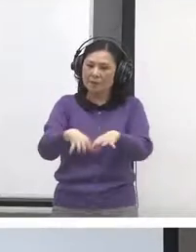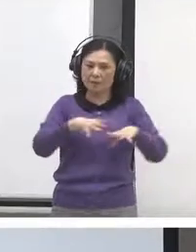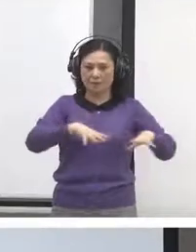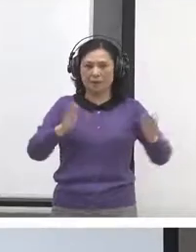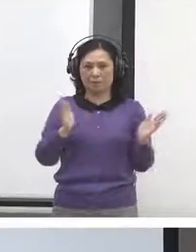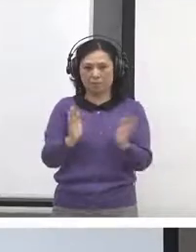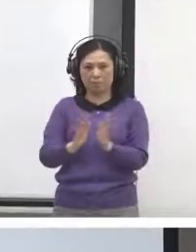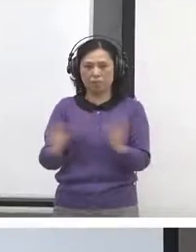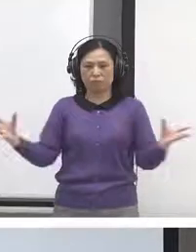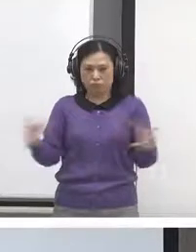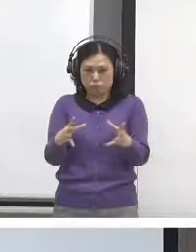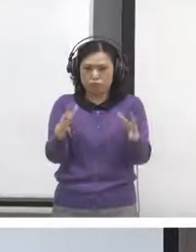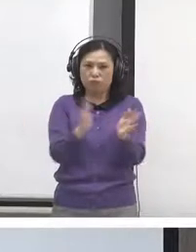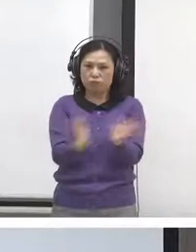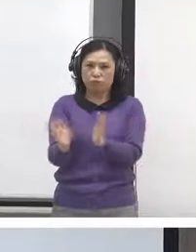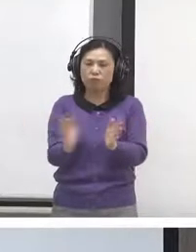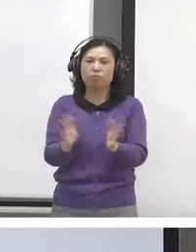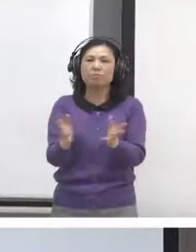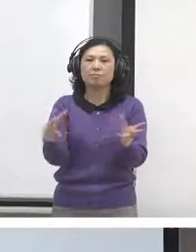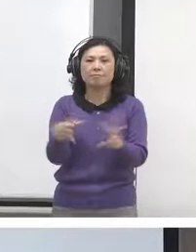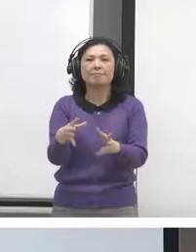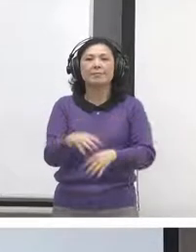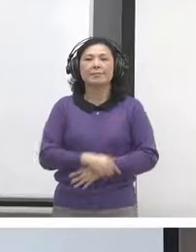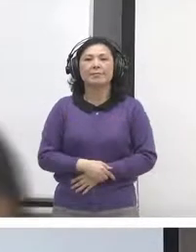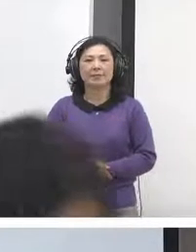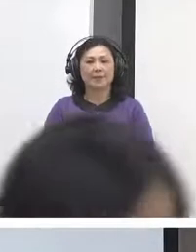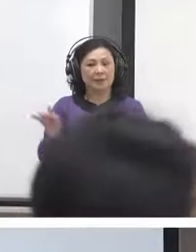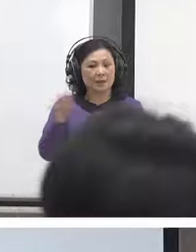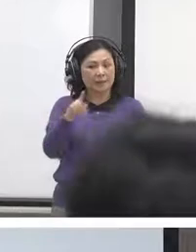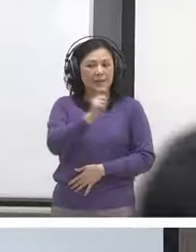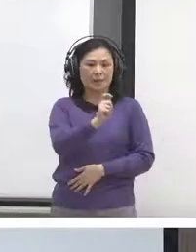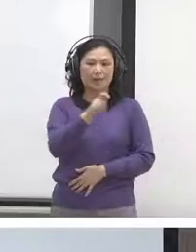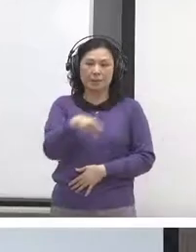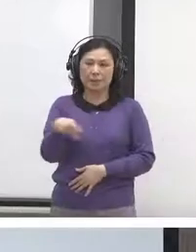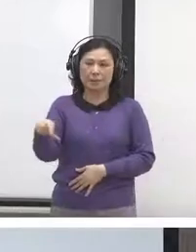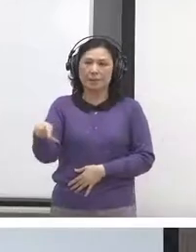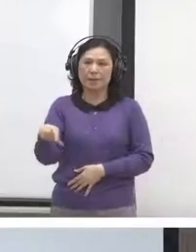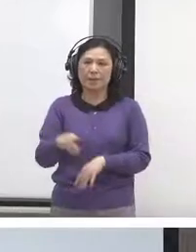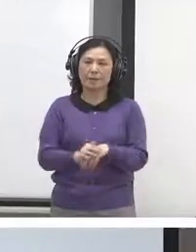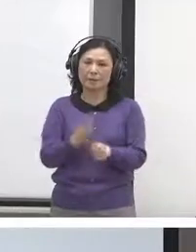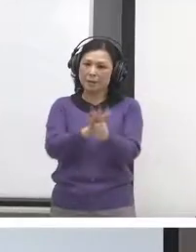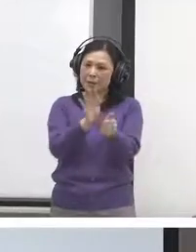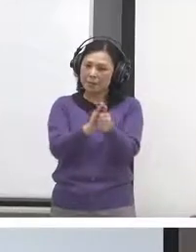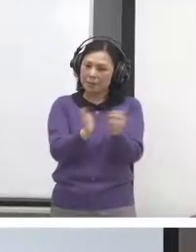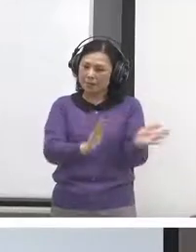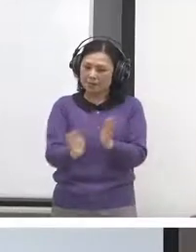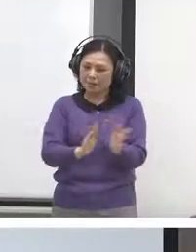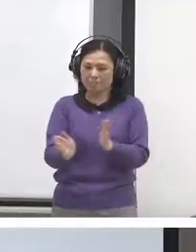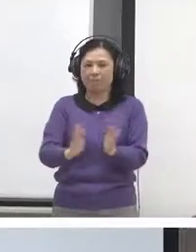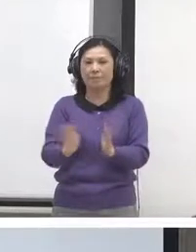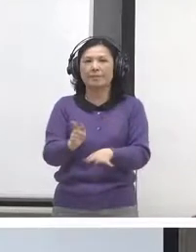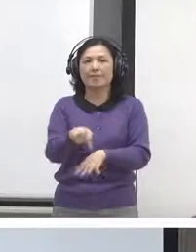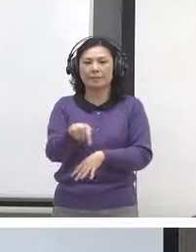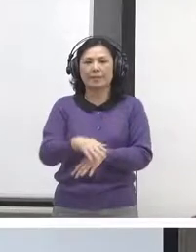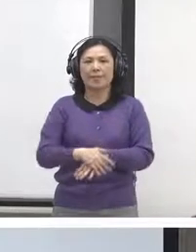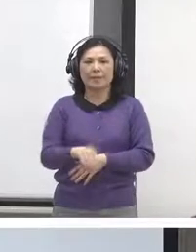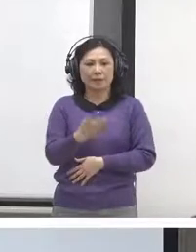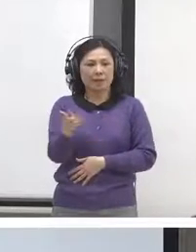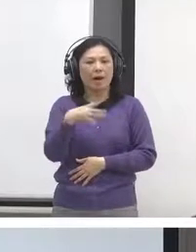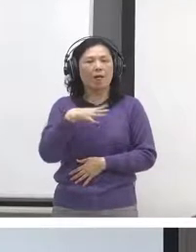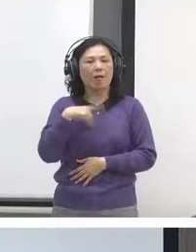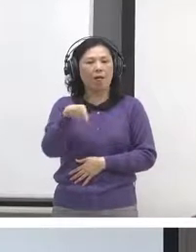importantly, it's been integrated into the city's ticketing system so that Public Works employees are monitoring the app to know what they have